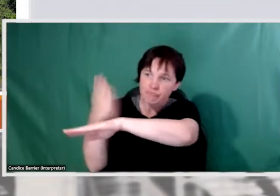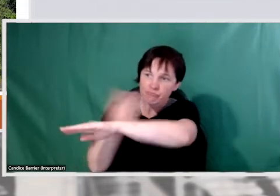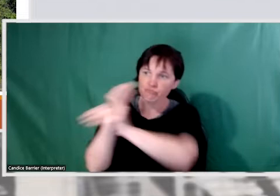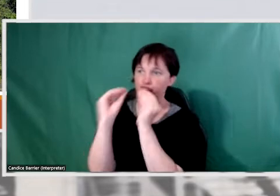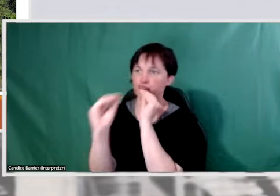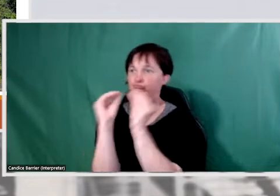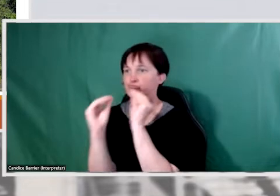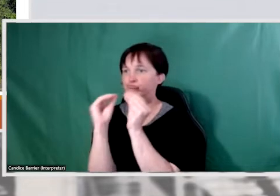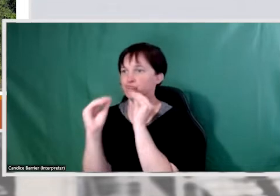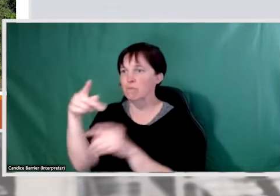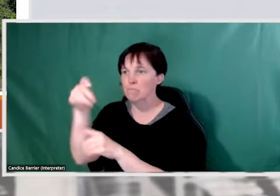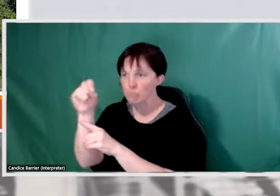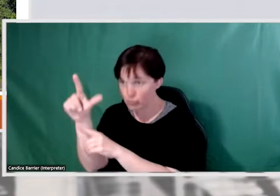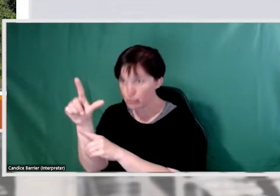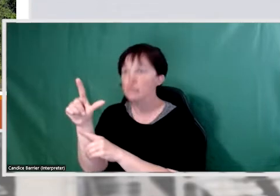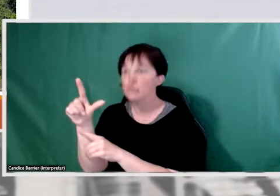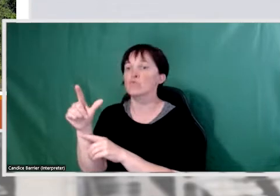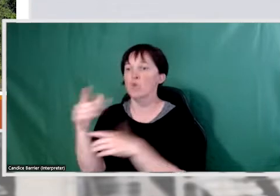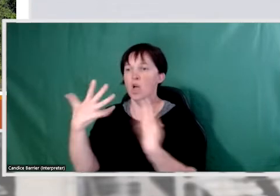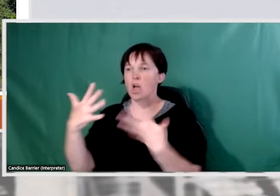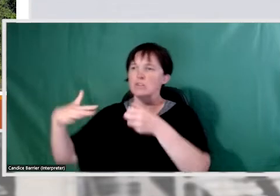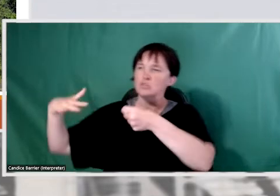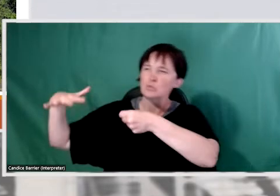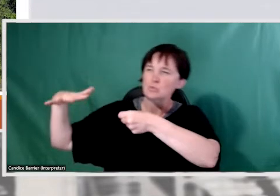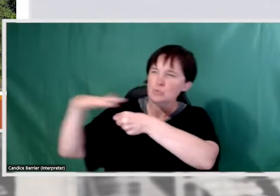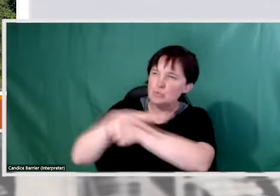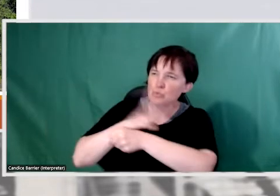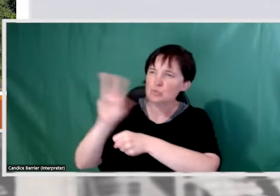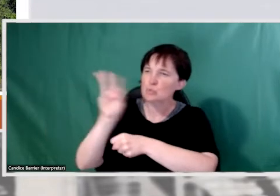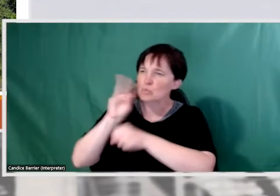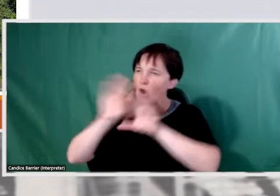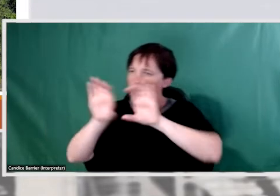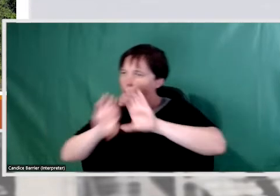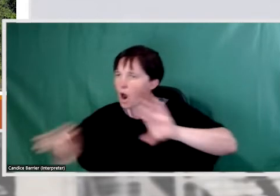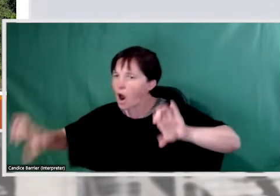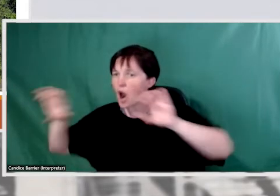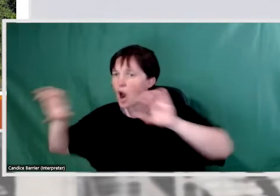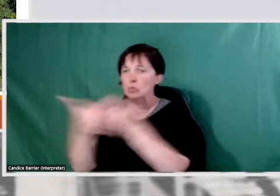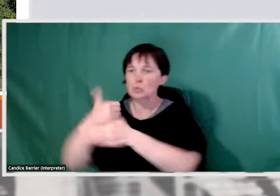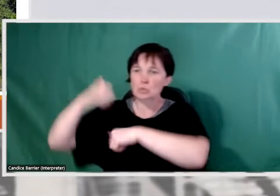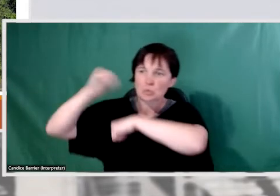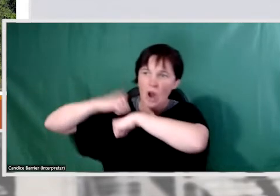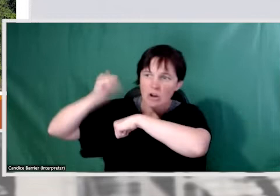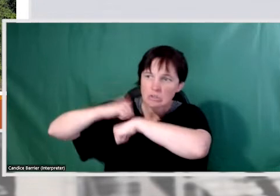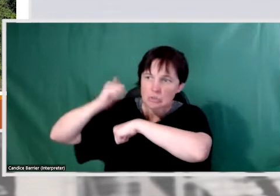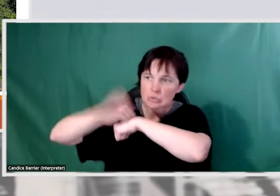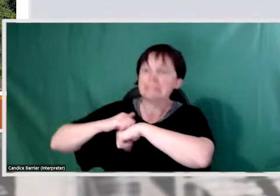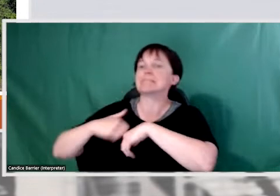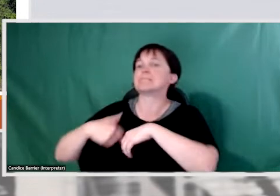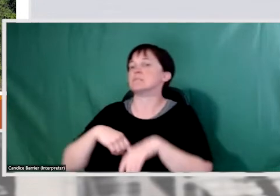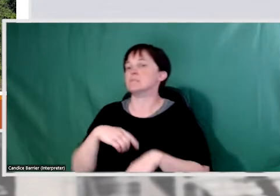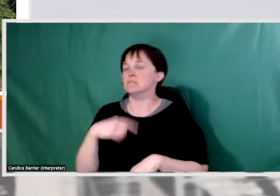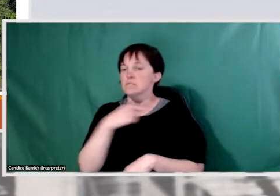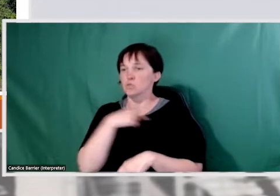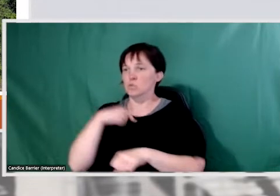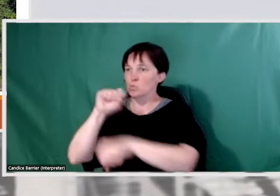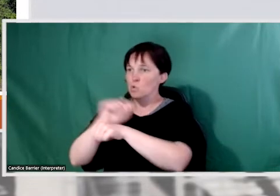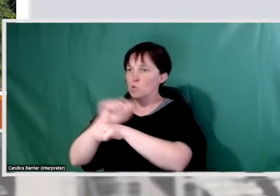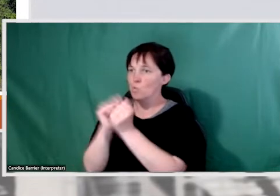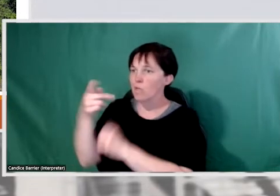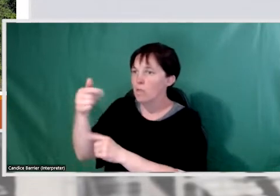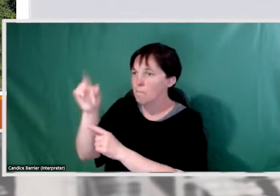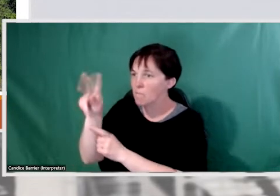And those repairs were completely new plumbing. You see a lot of new concrete. We worked with our Parks and Rec folks